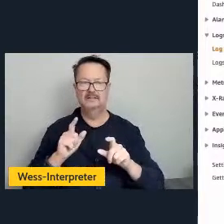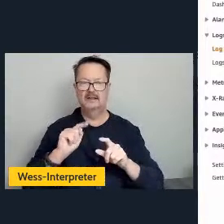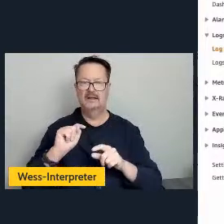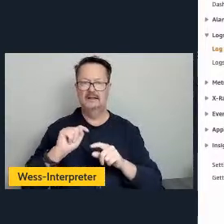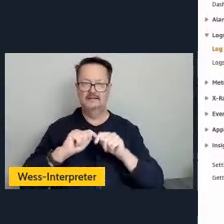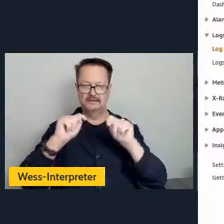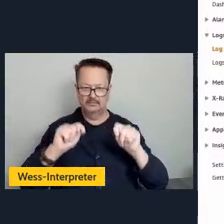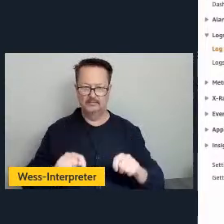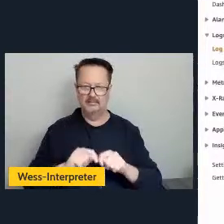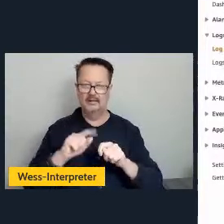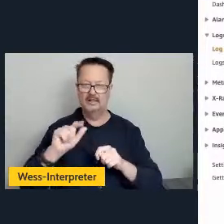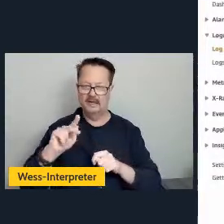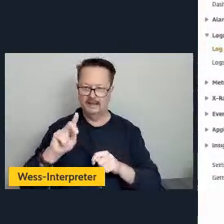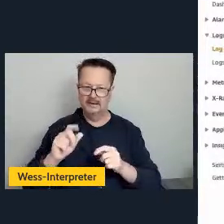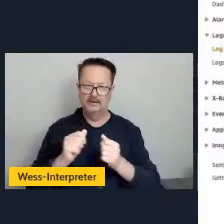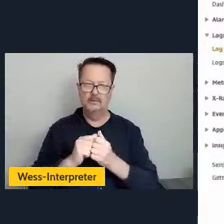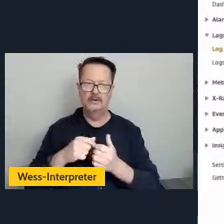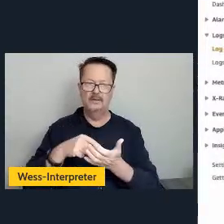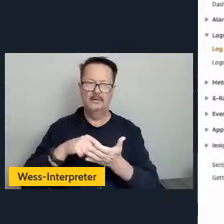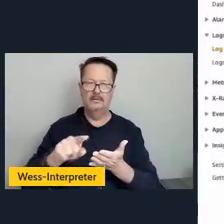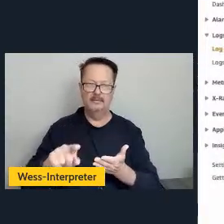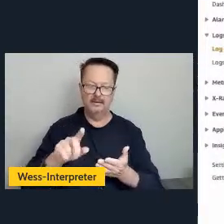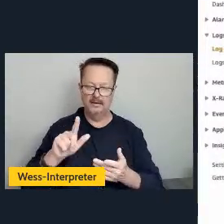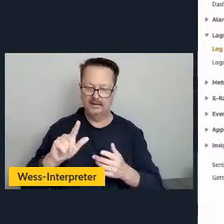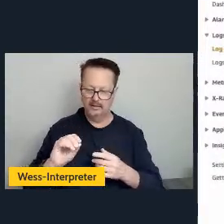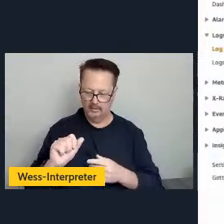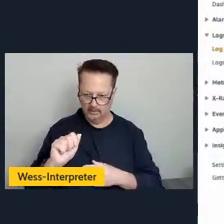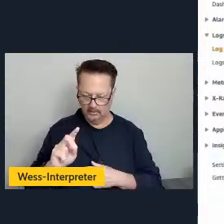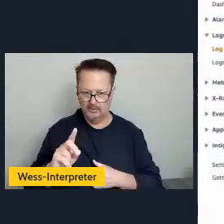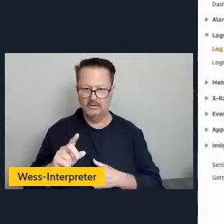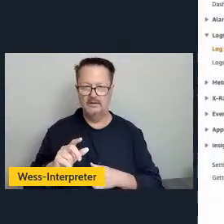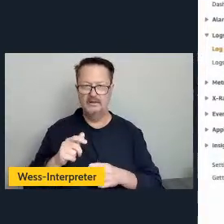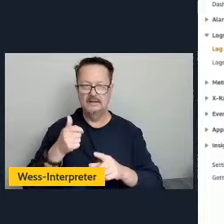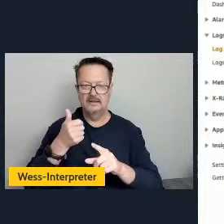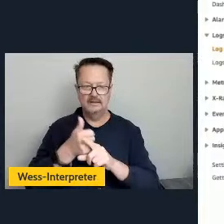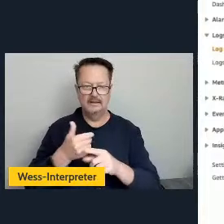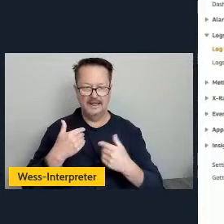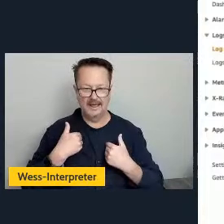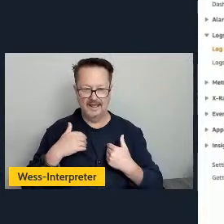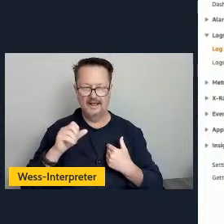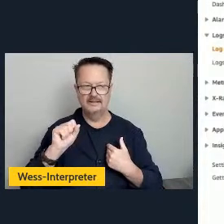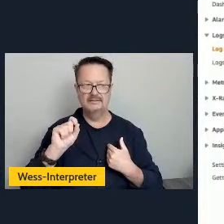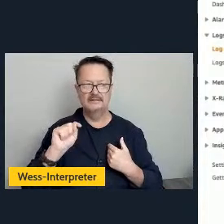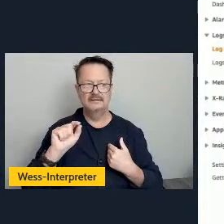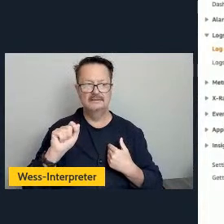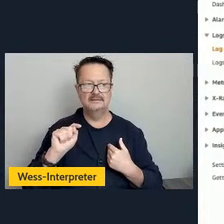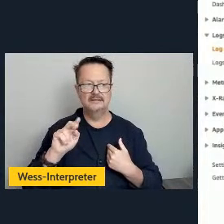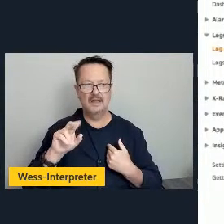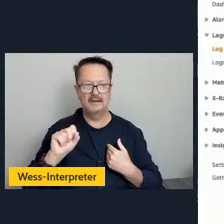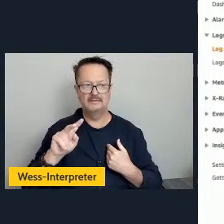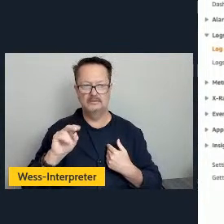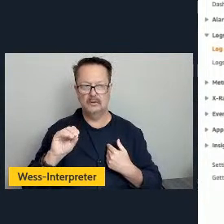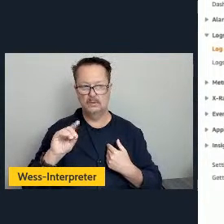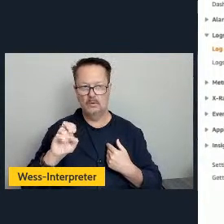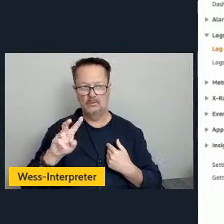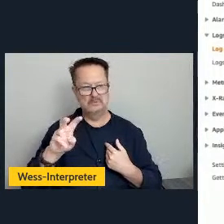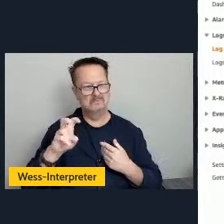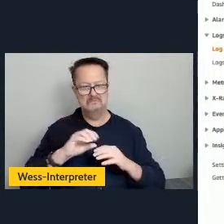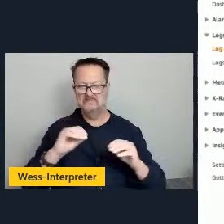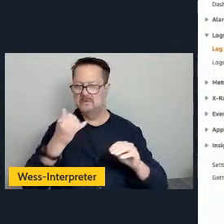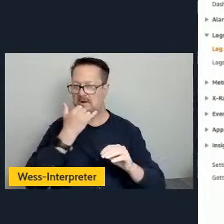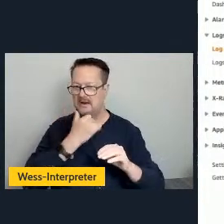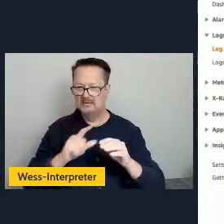here with that payload. It sends a status code 200, there was no error thrown, and this